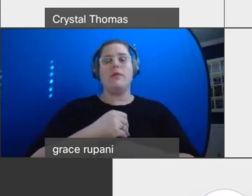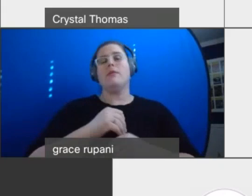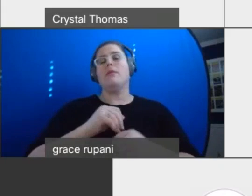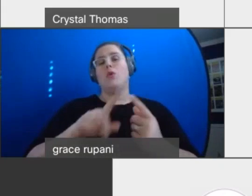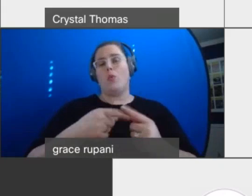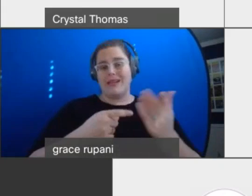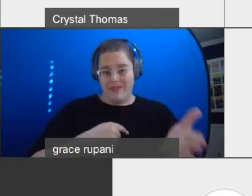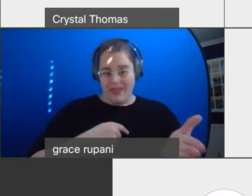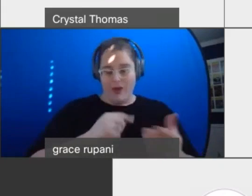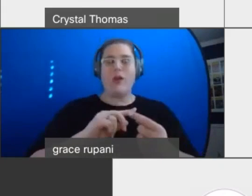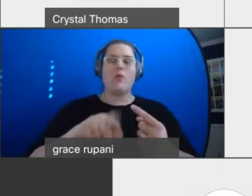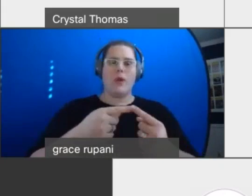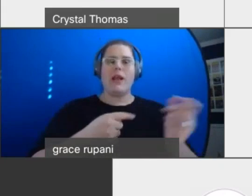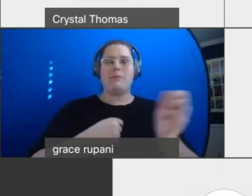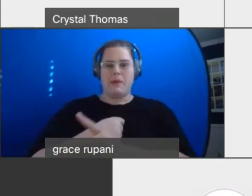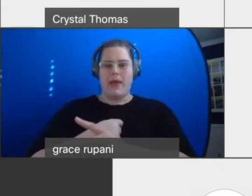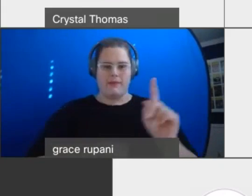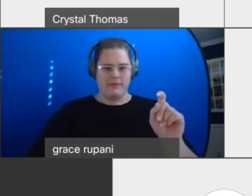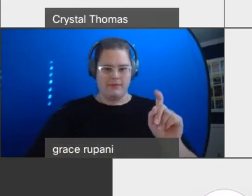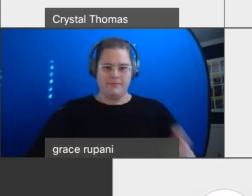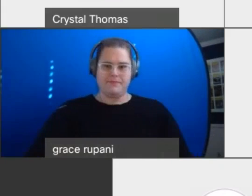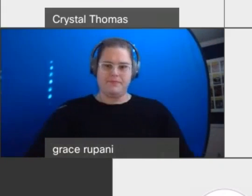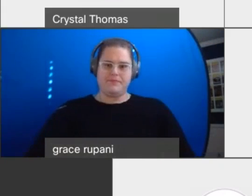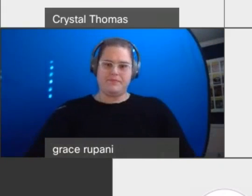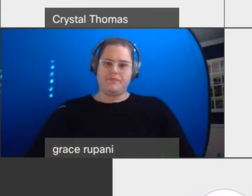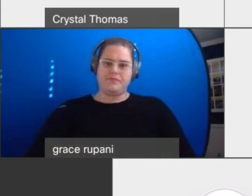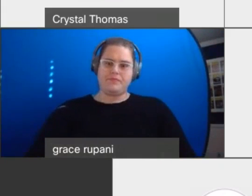he returns to the placement?